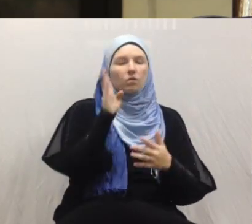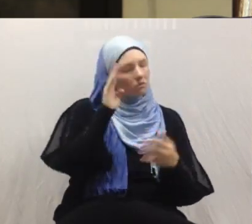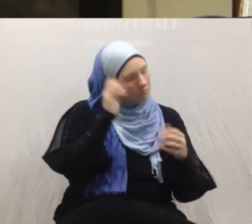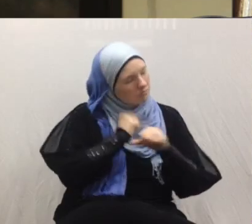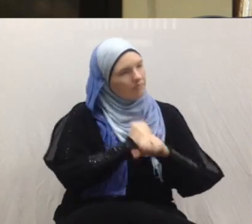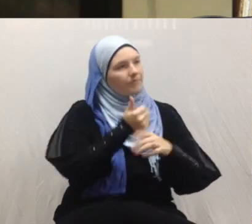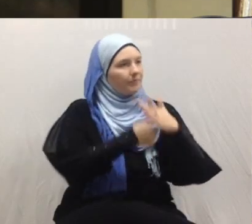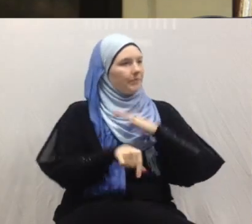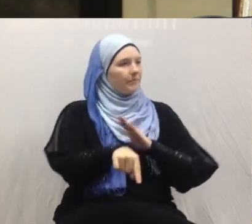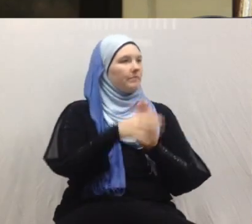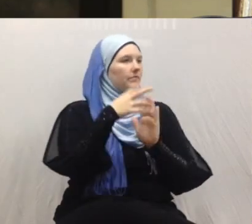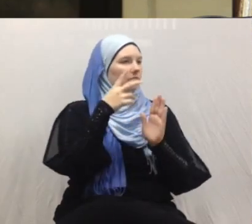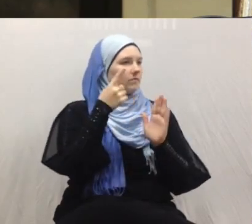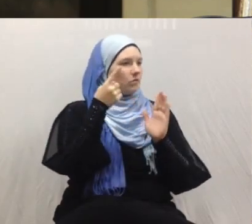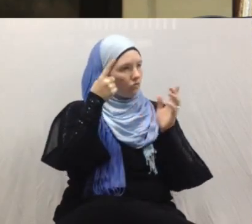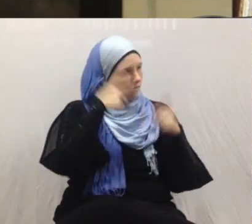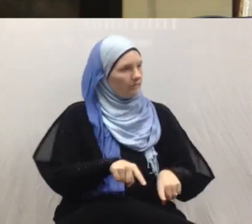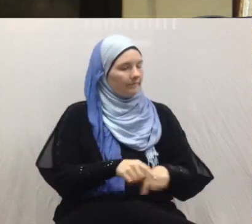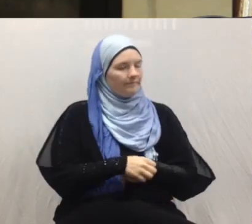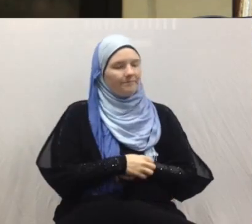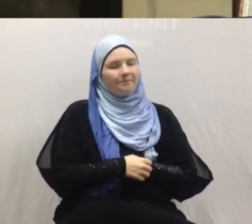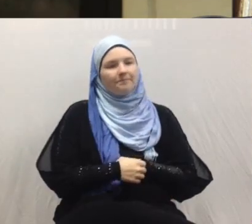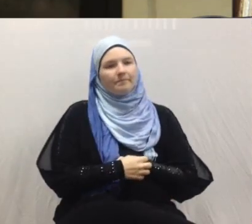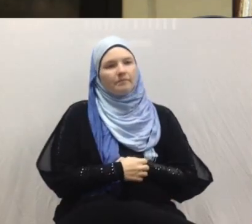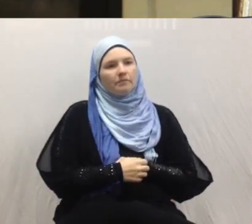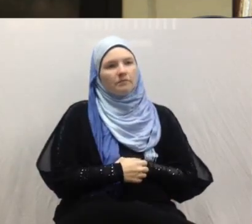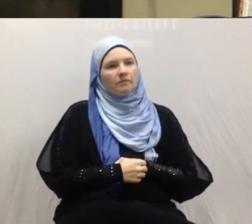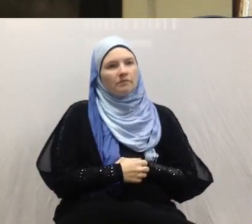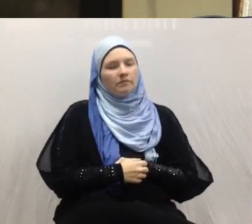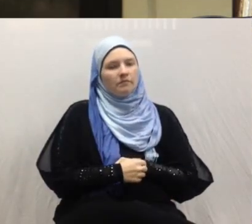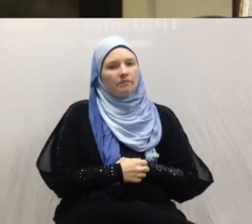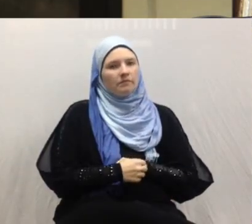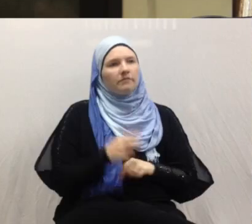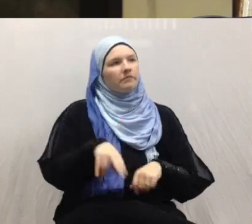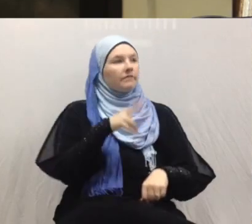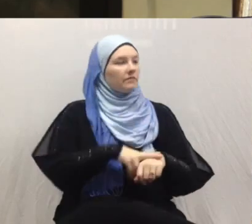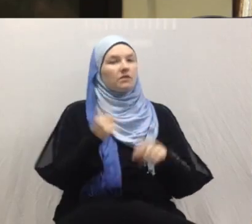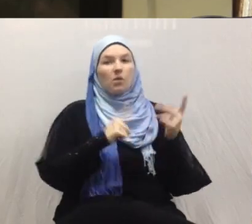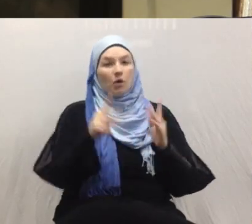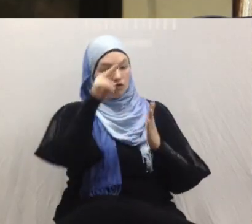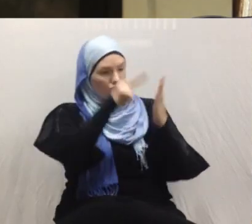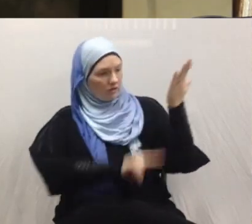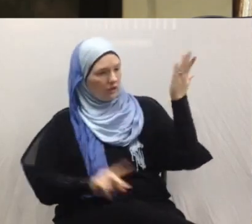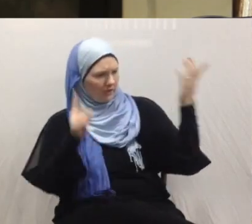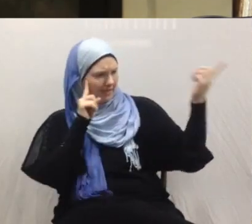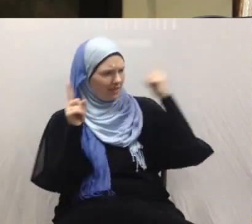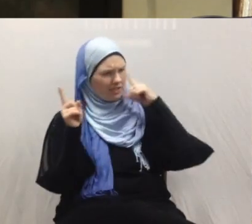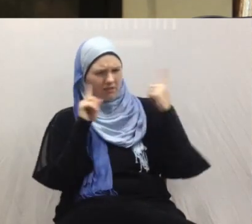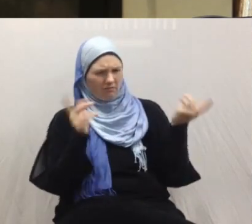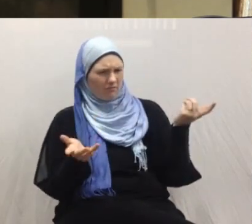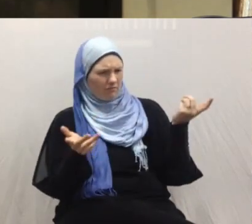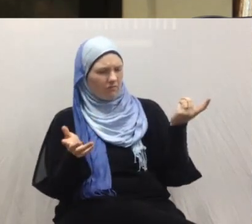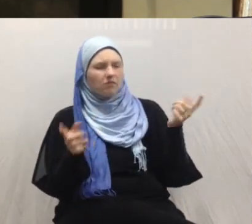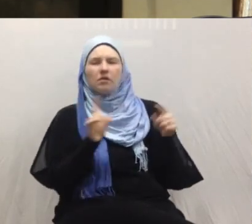agreement. Of course, maybe someone reading this or hearing it, they would say, but why